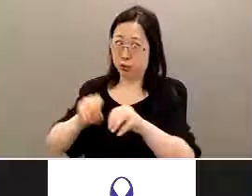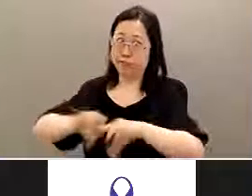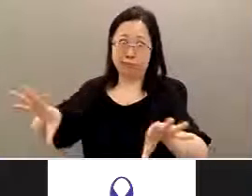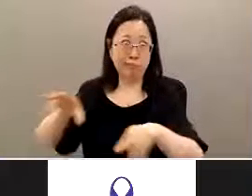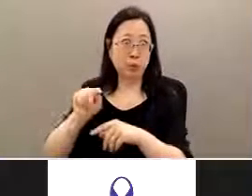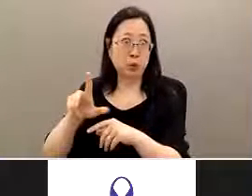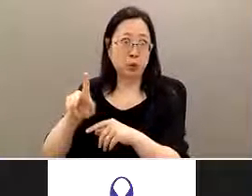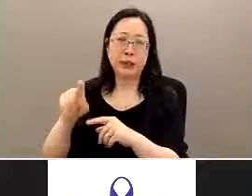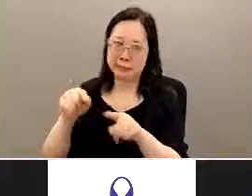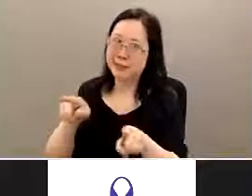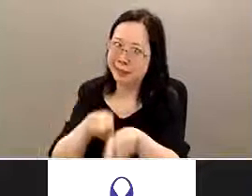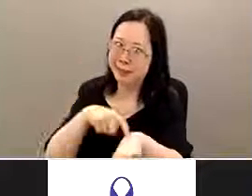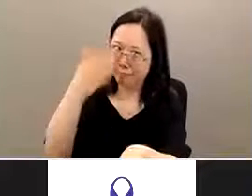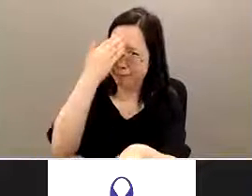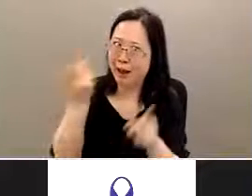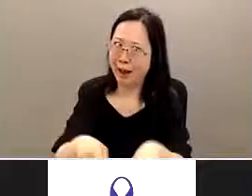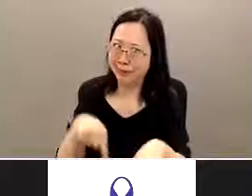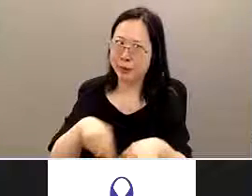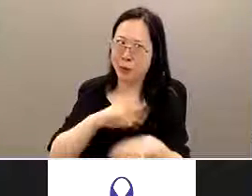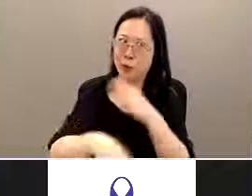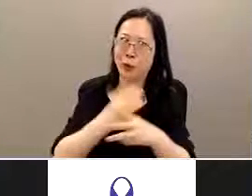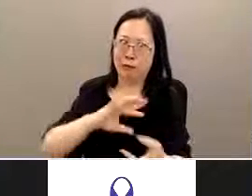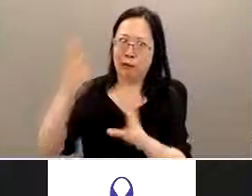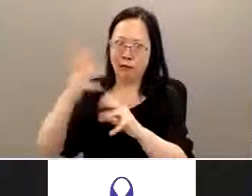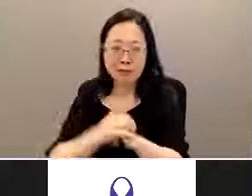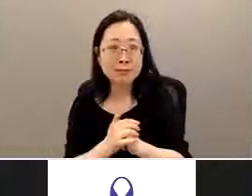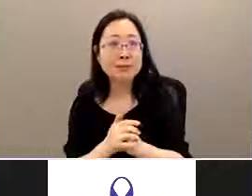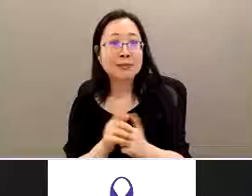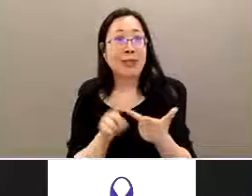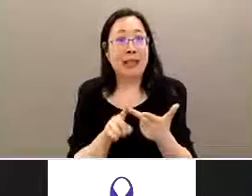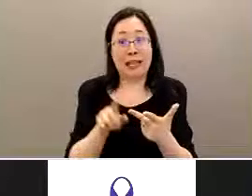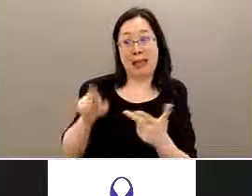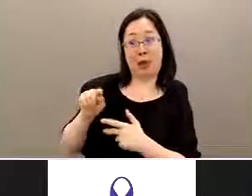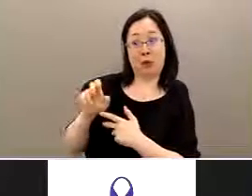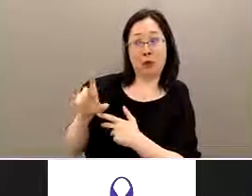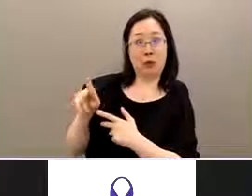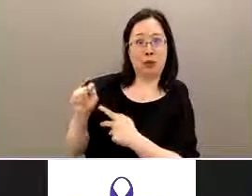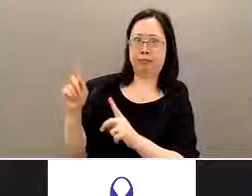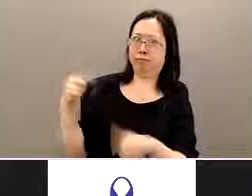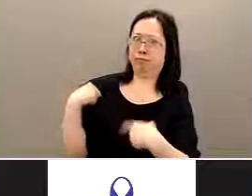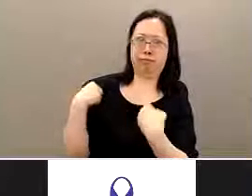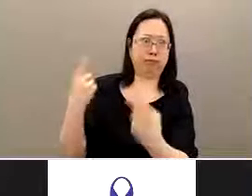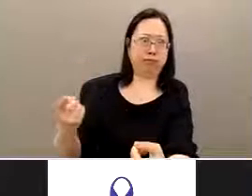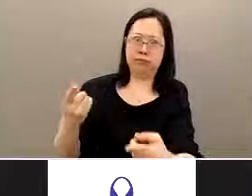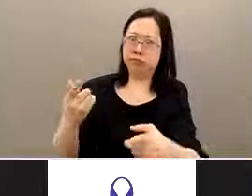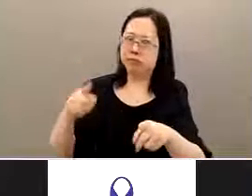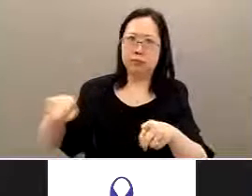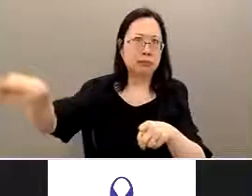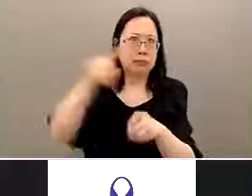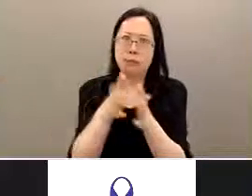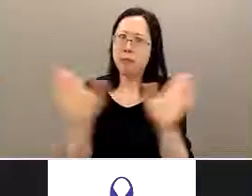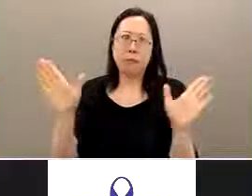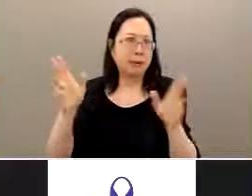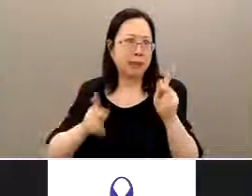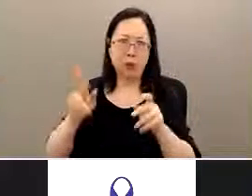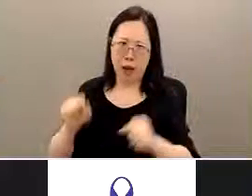then. And since then, the toolkit has been made available to the public free of